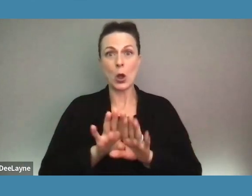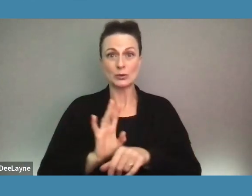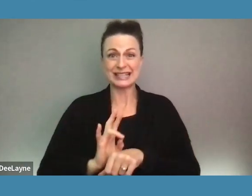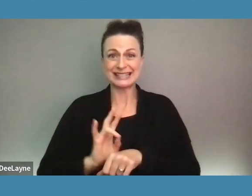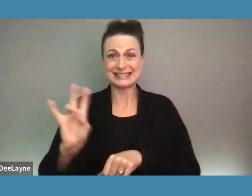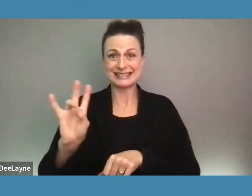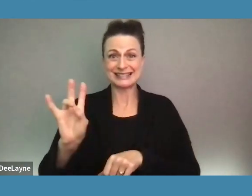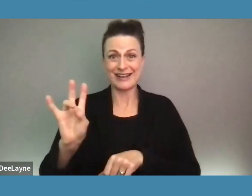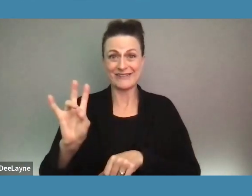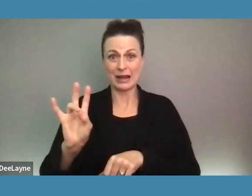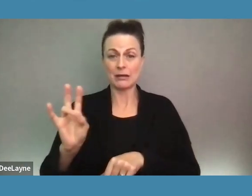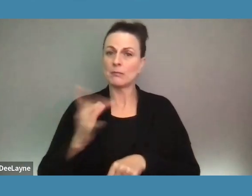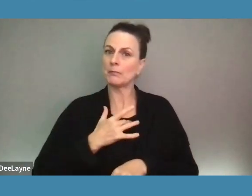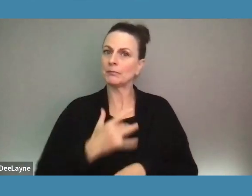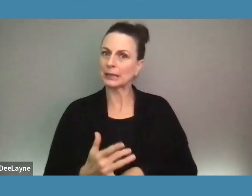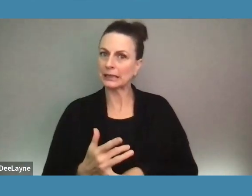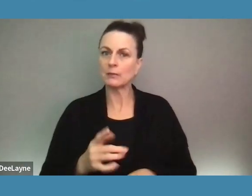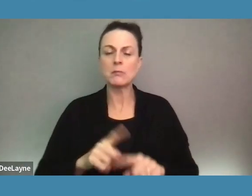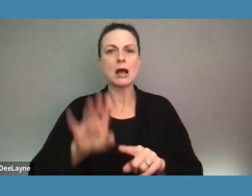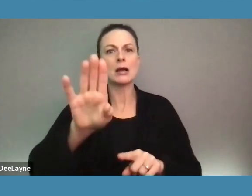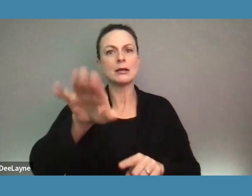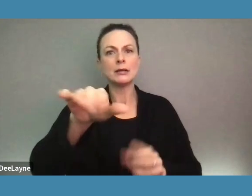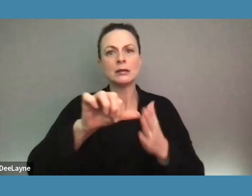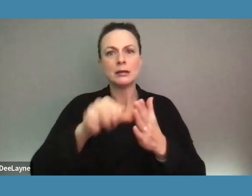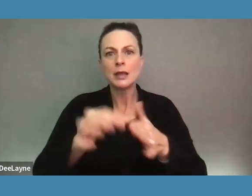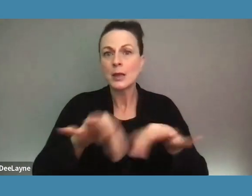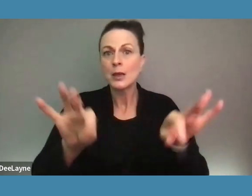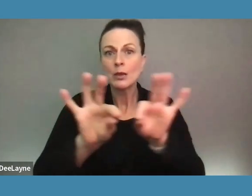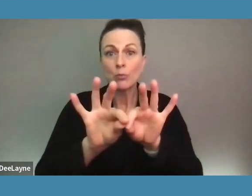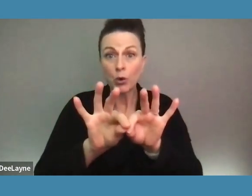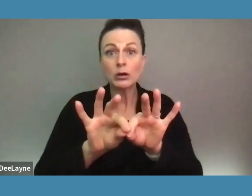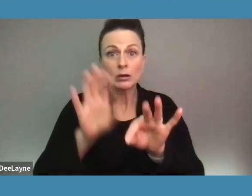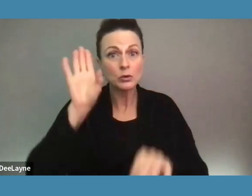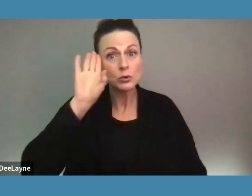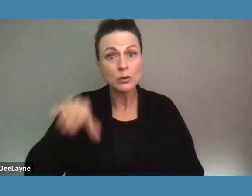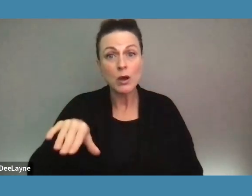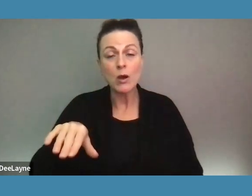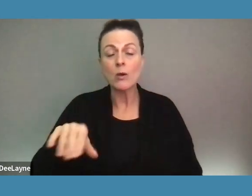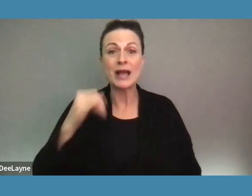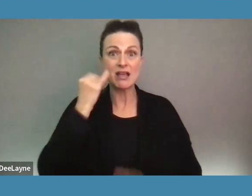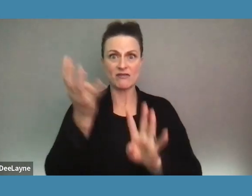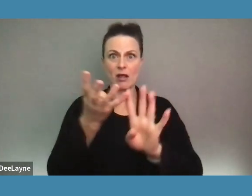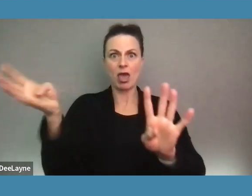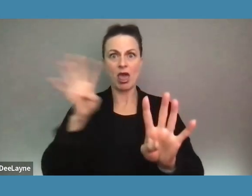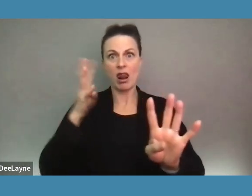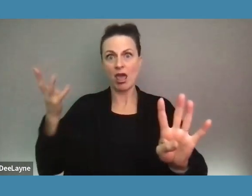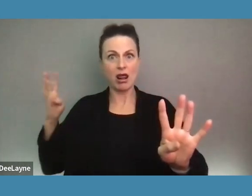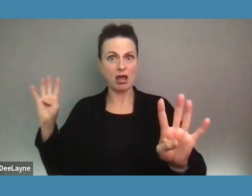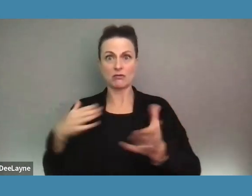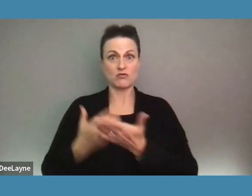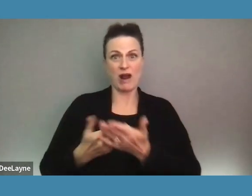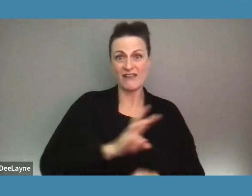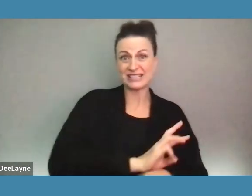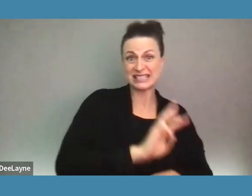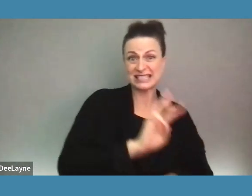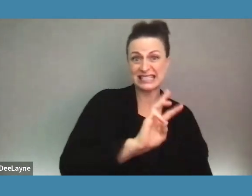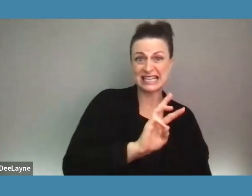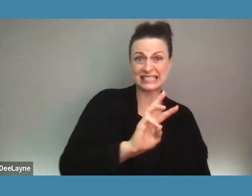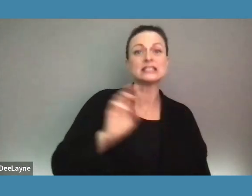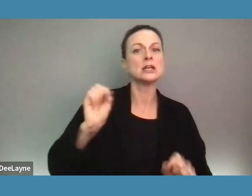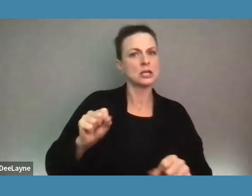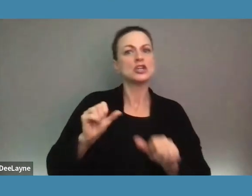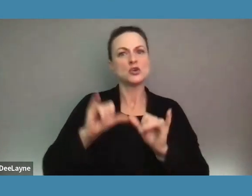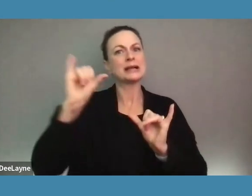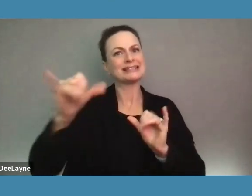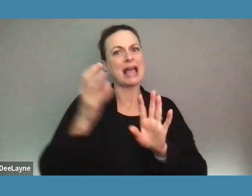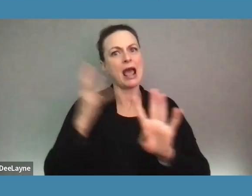p.m. But it's really, really important to know that, let's say there's a long line and you get there at 6. You can stay in